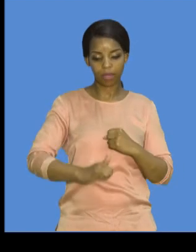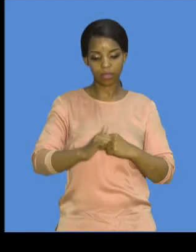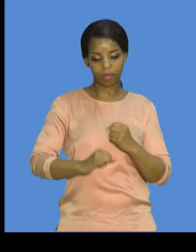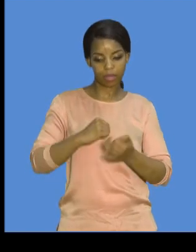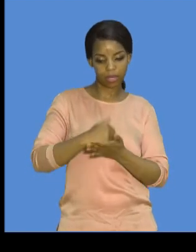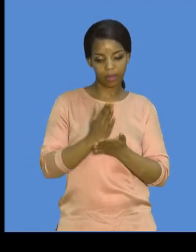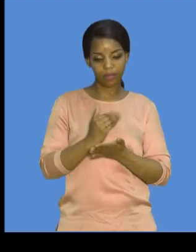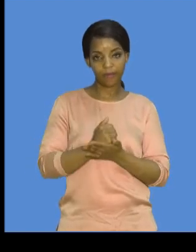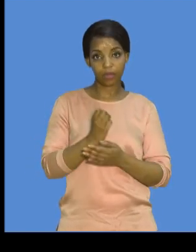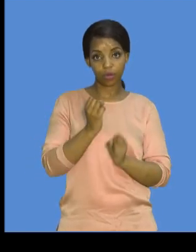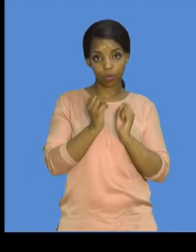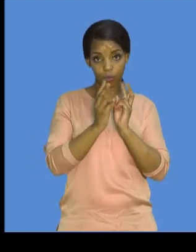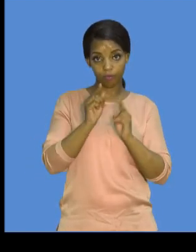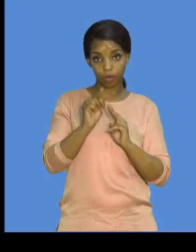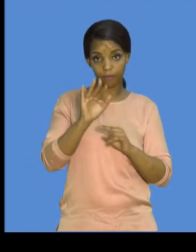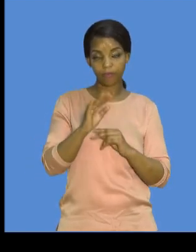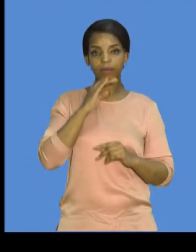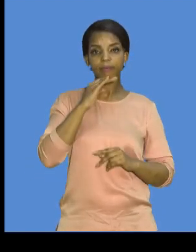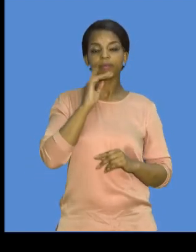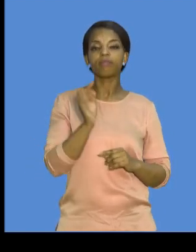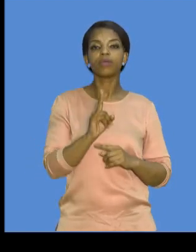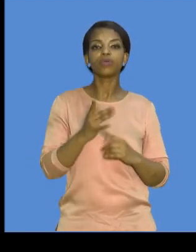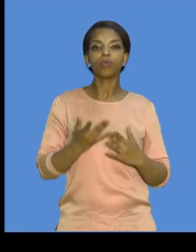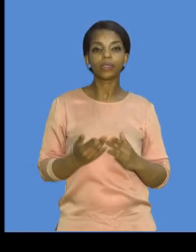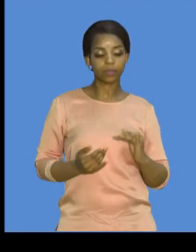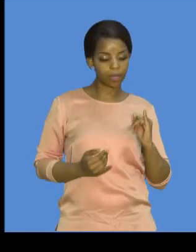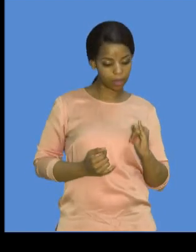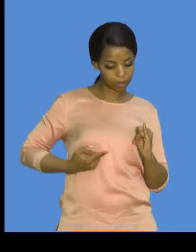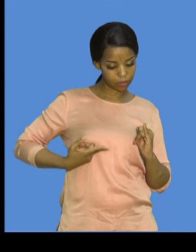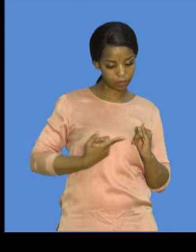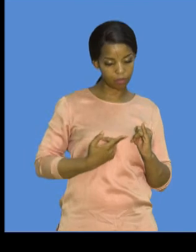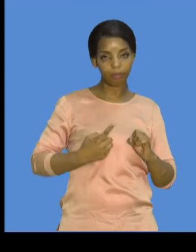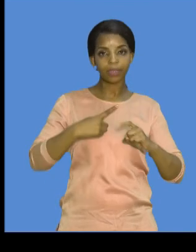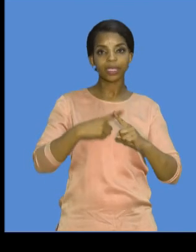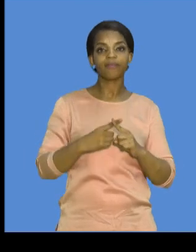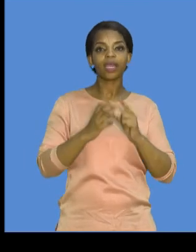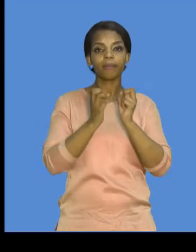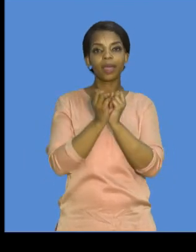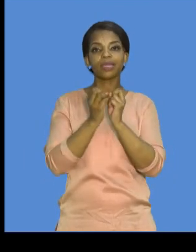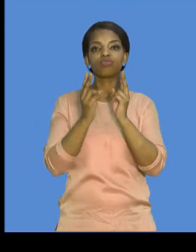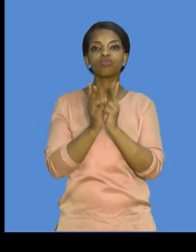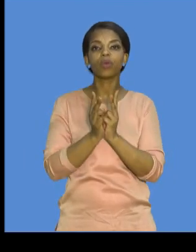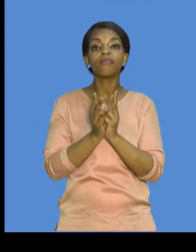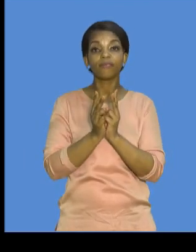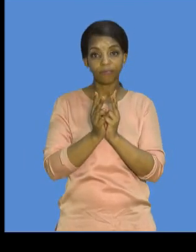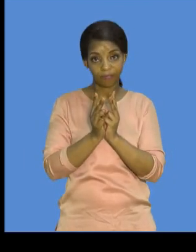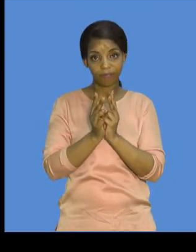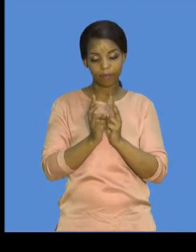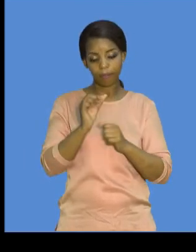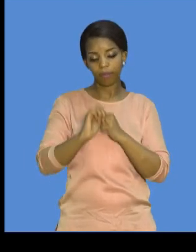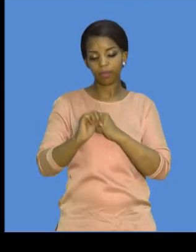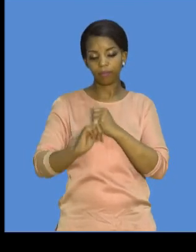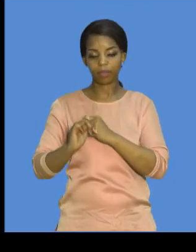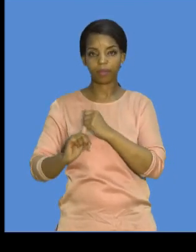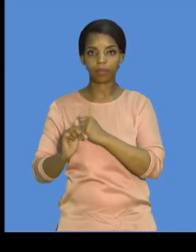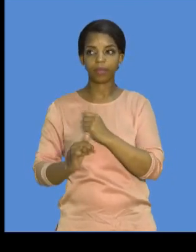mean that the I will be divided by 12, and then the N will be multiplied